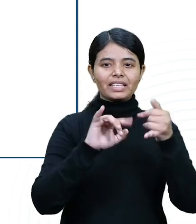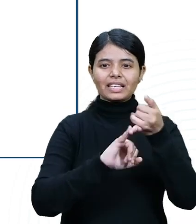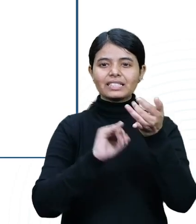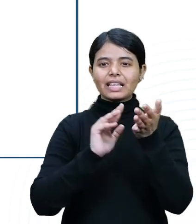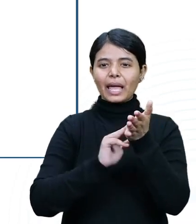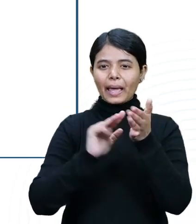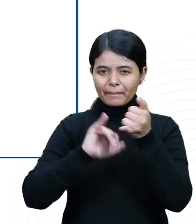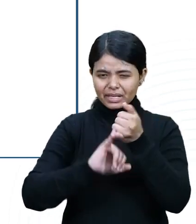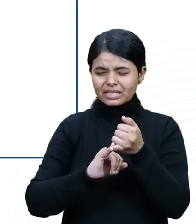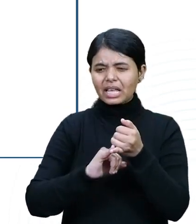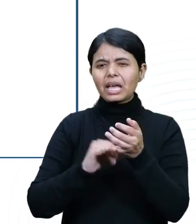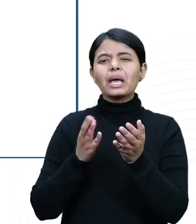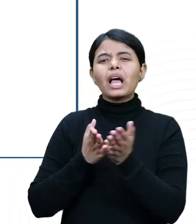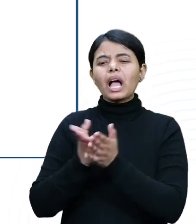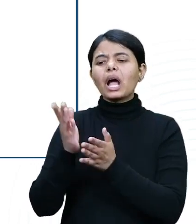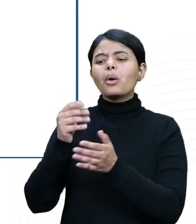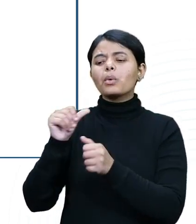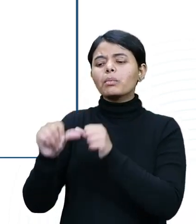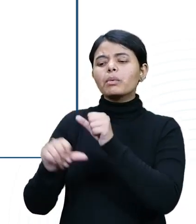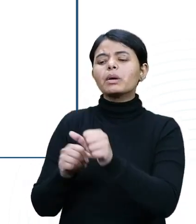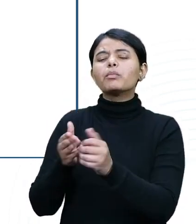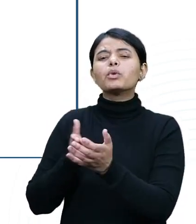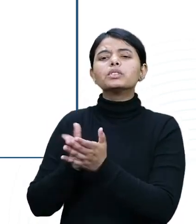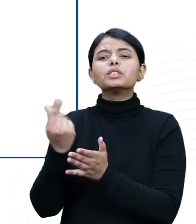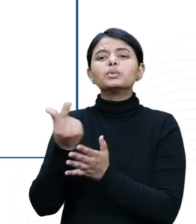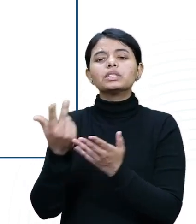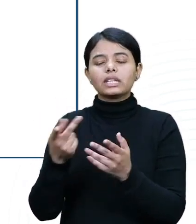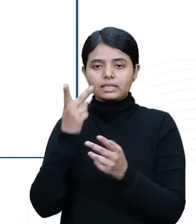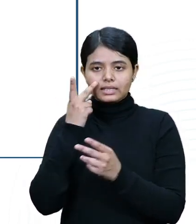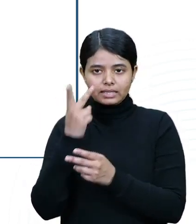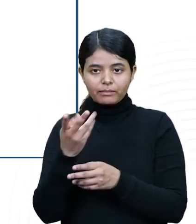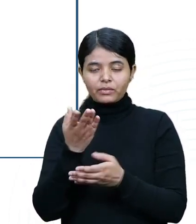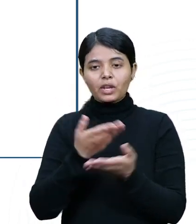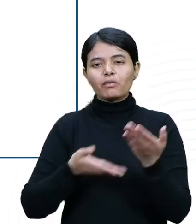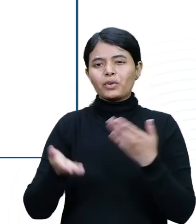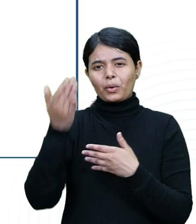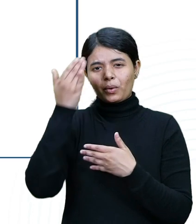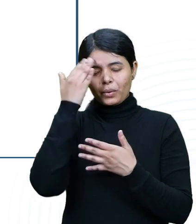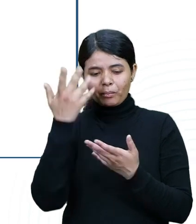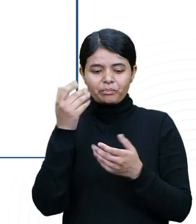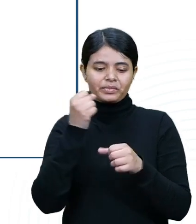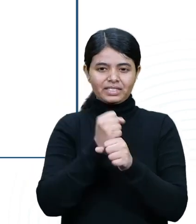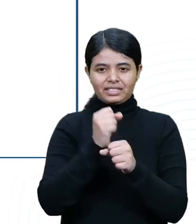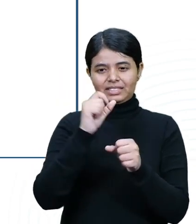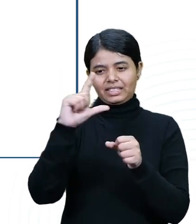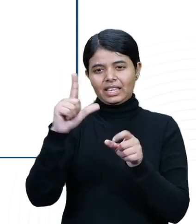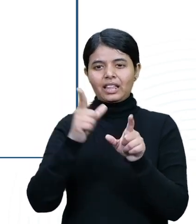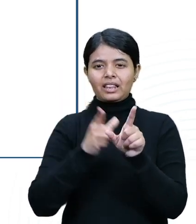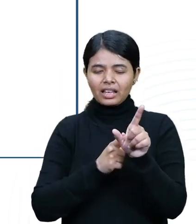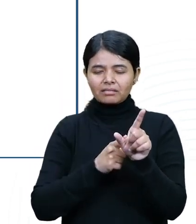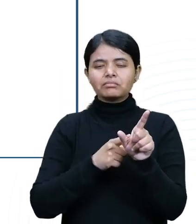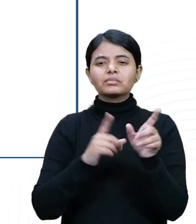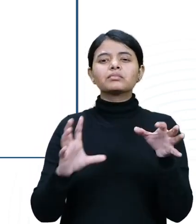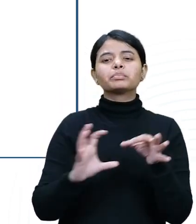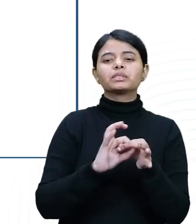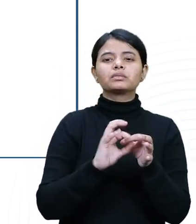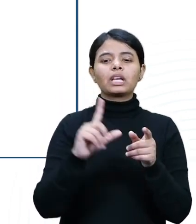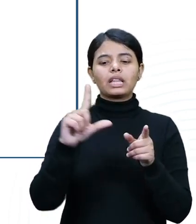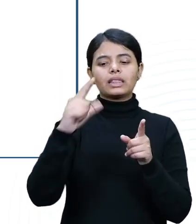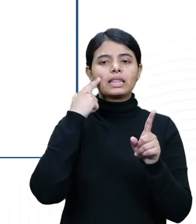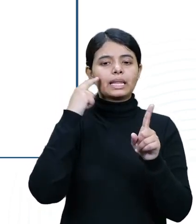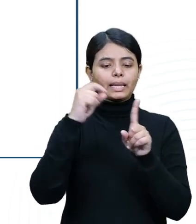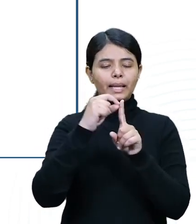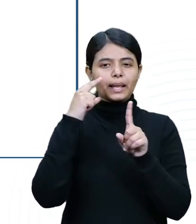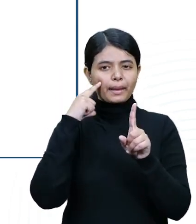Now the amino group at the C2 position of glucosamine gives us a great advantage to selectively pick up